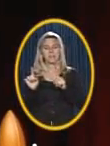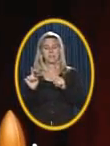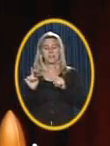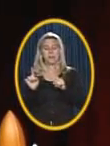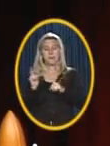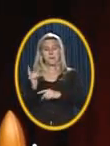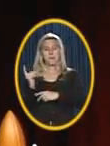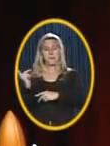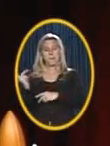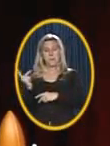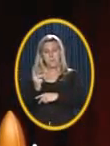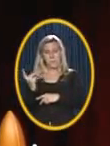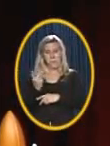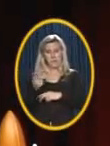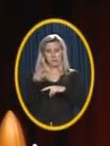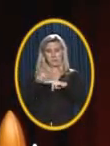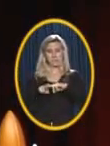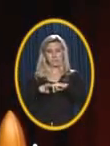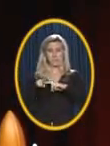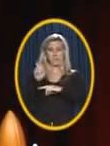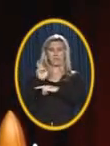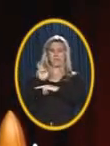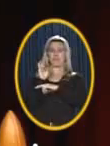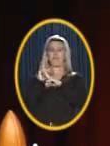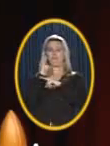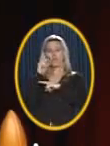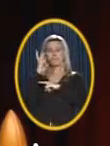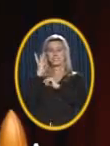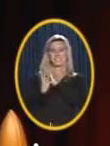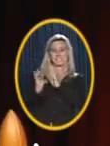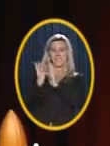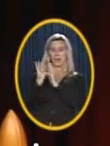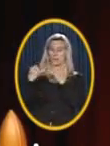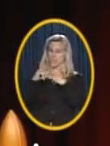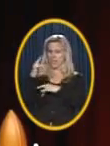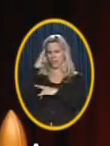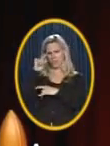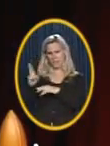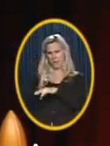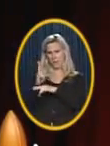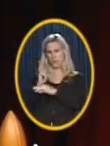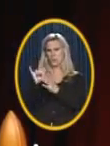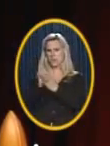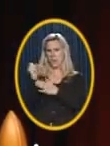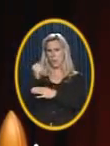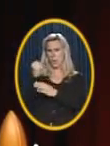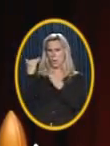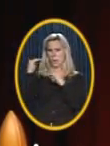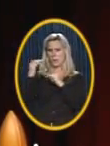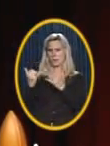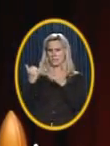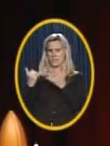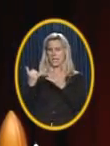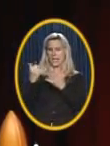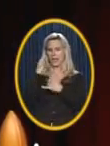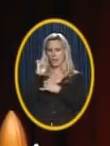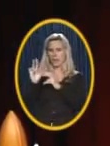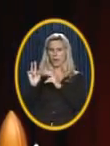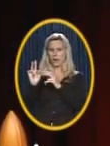We ended up strapped in on our backs for about 6 hours, and I still think they use that as the hold limit today for crews,